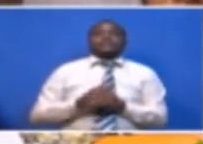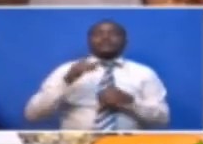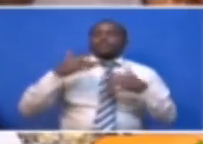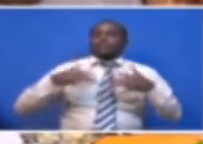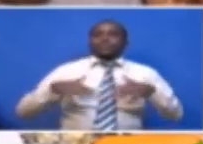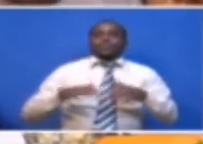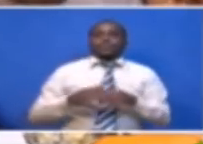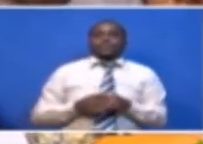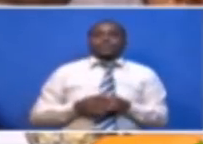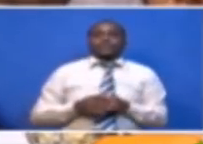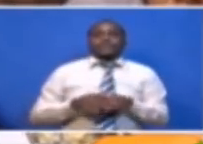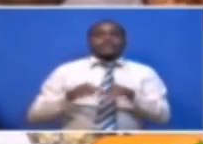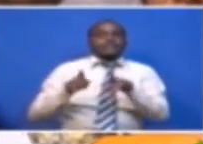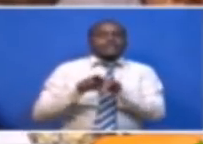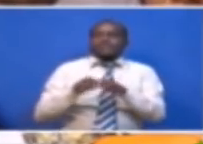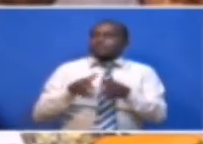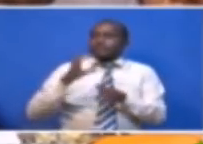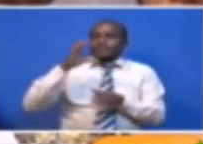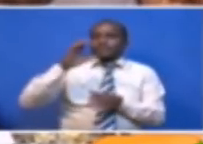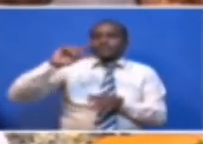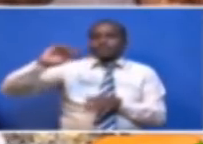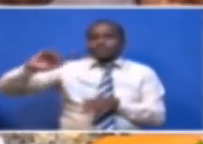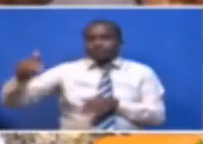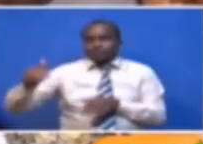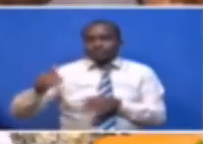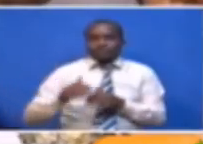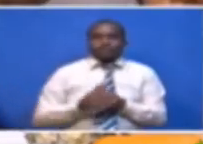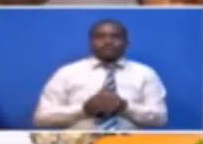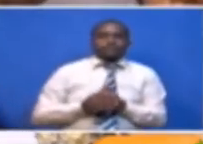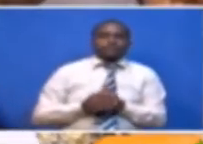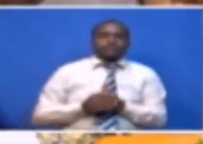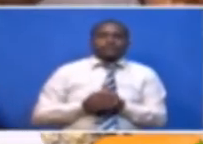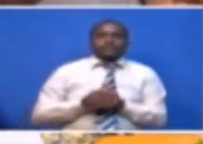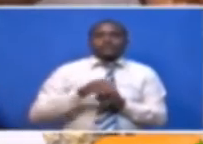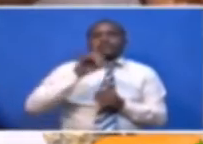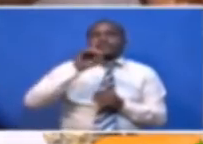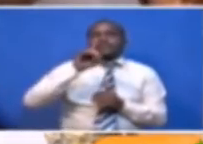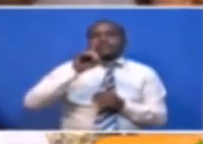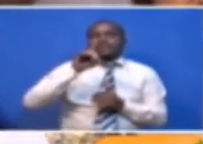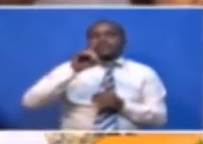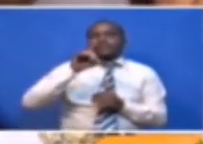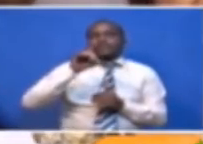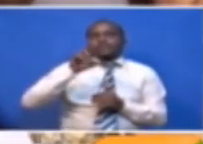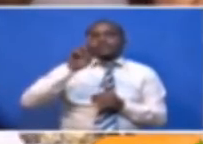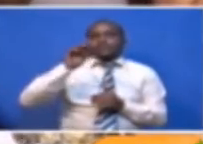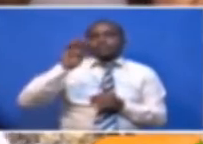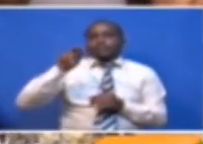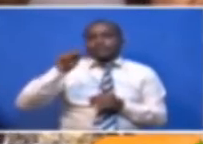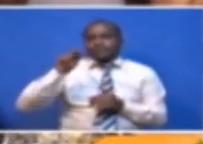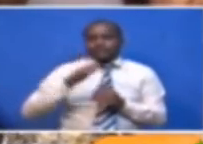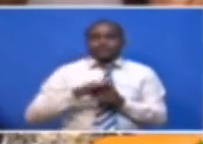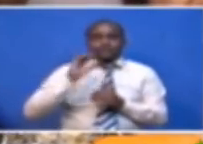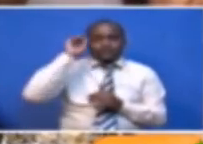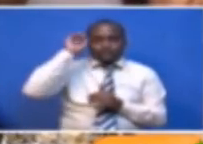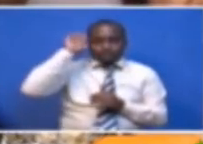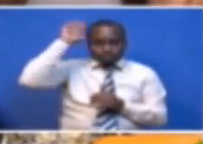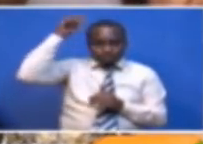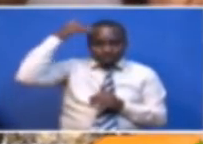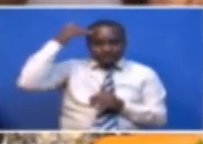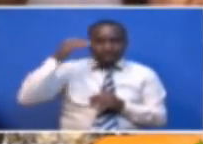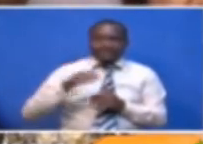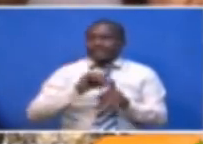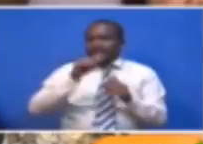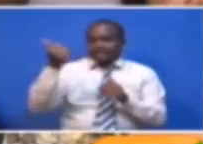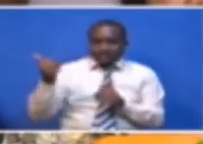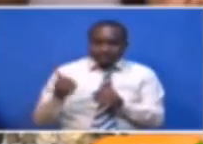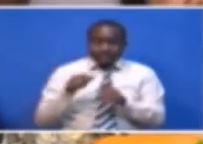It's like the waterfront in Cape Town, the waterfront in Durban, the waterfront in Dubai, the waterfront in Sharm el-Sheikh. And these